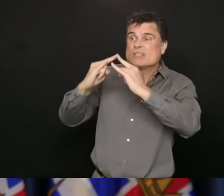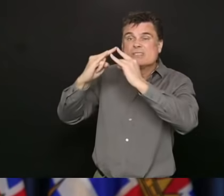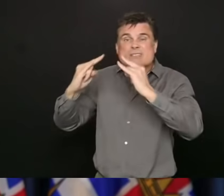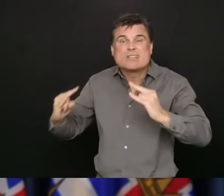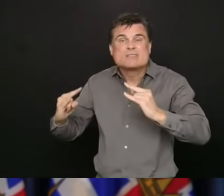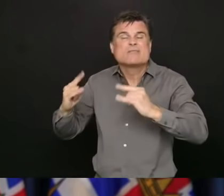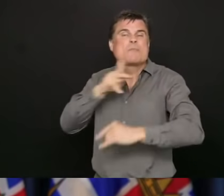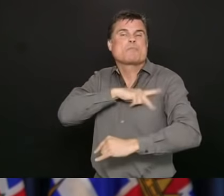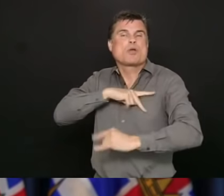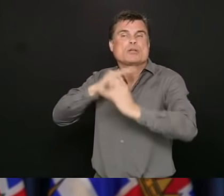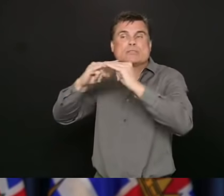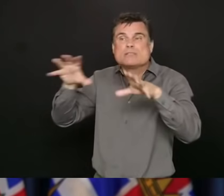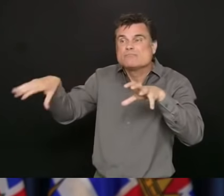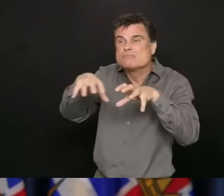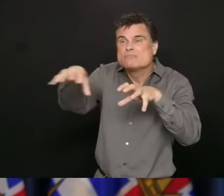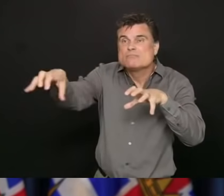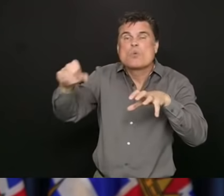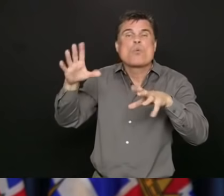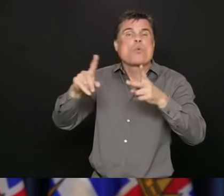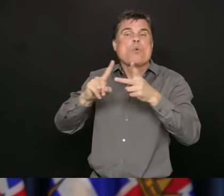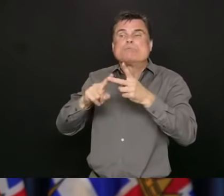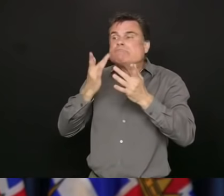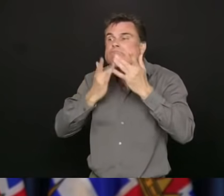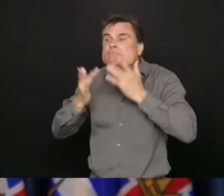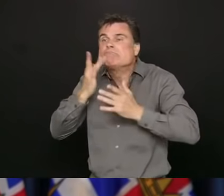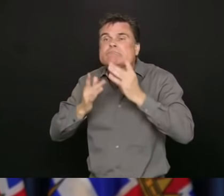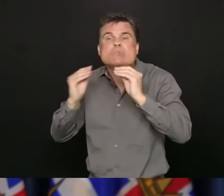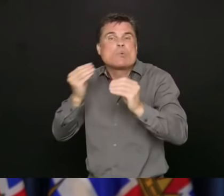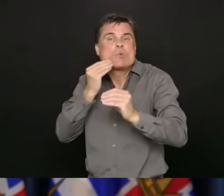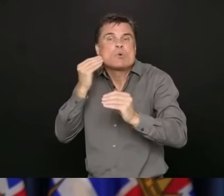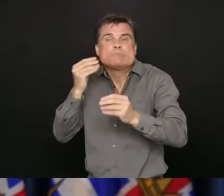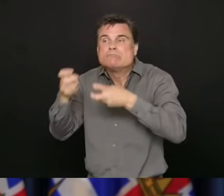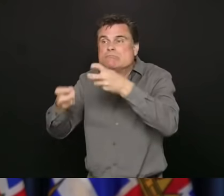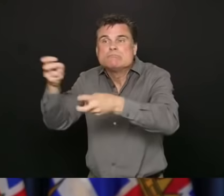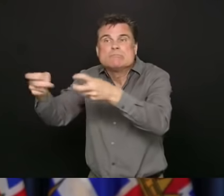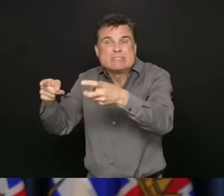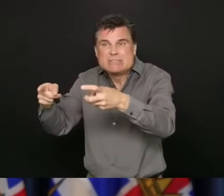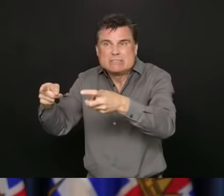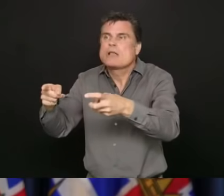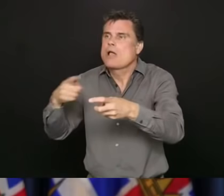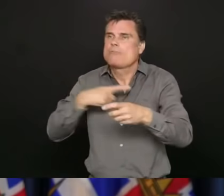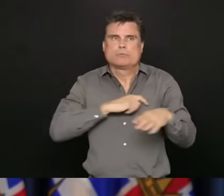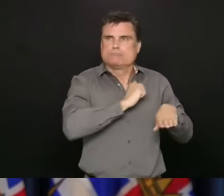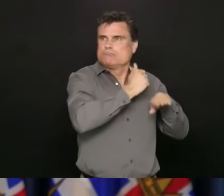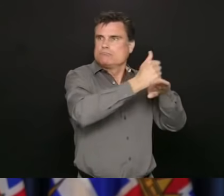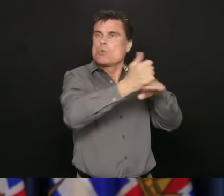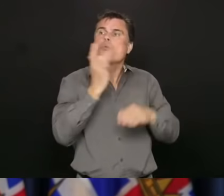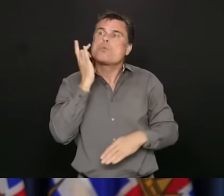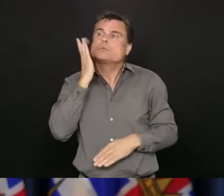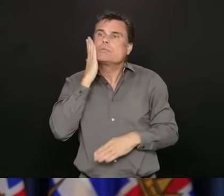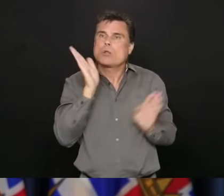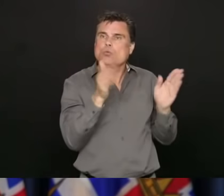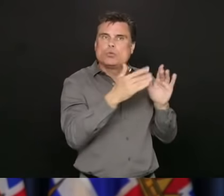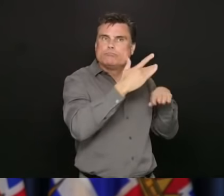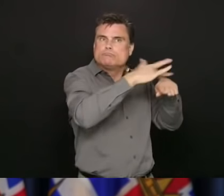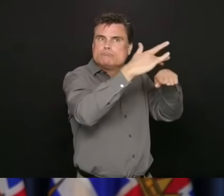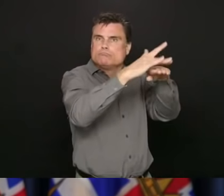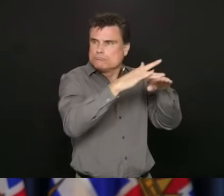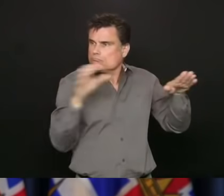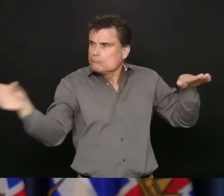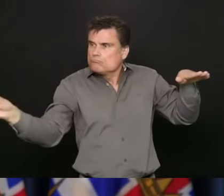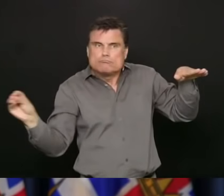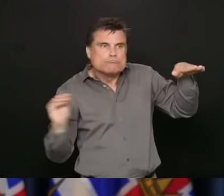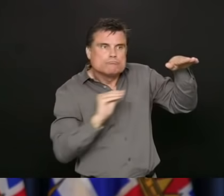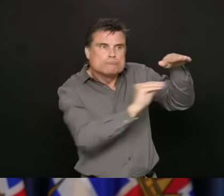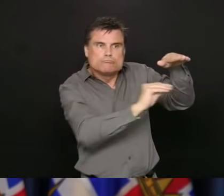supports will be made available? Well, I think that at this point there are upward of 75 or